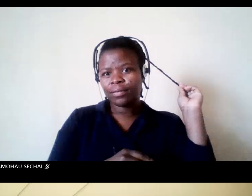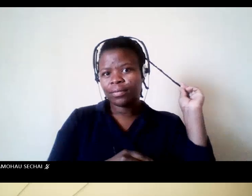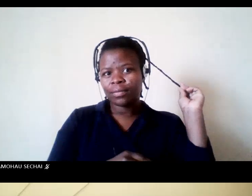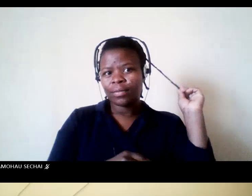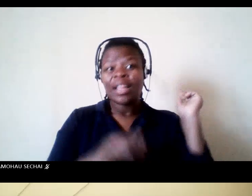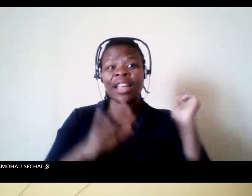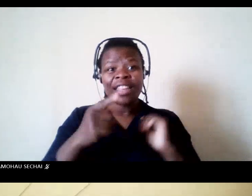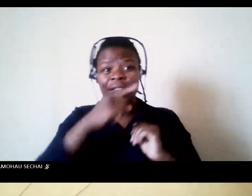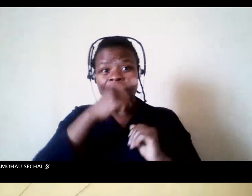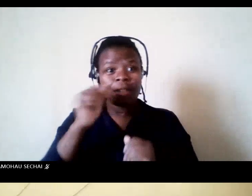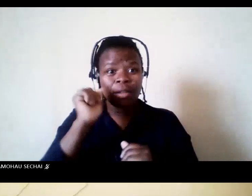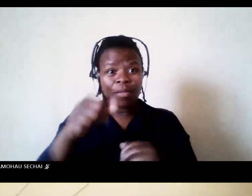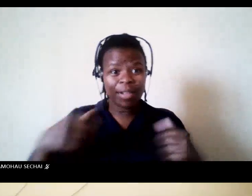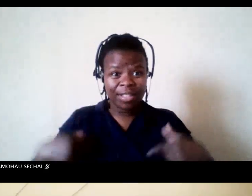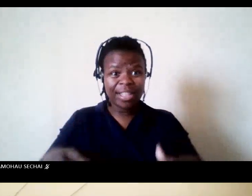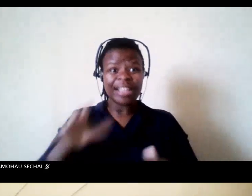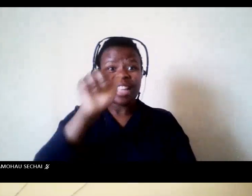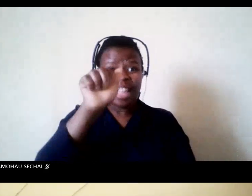called.